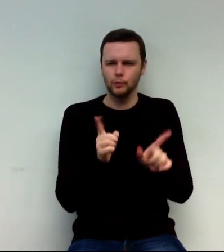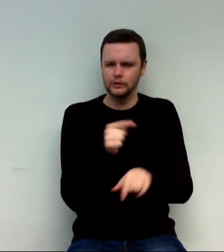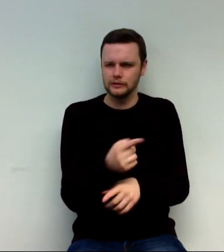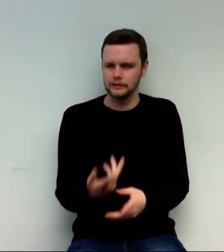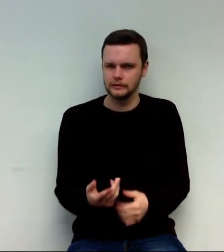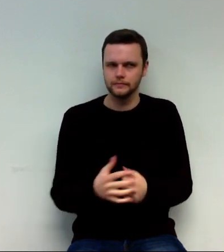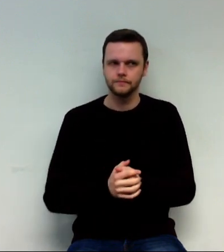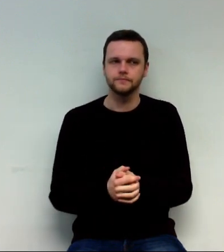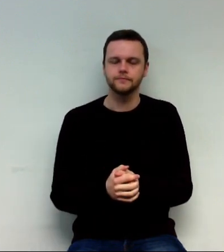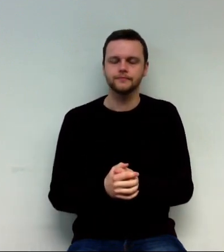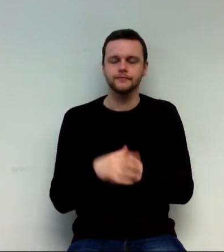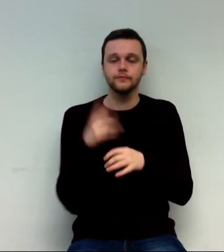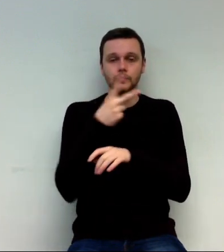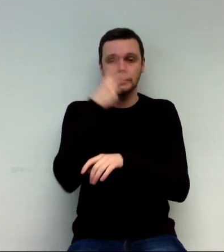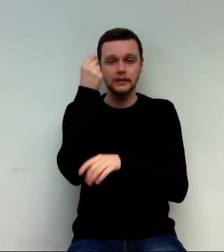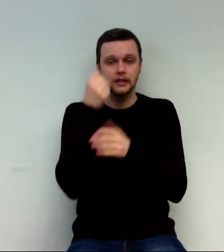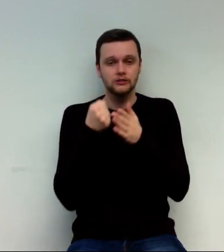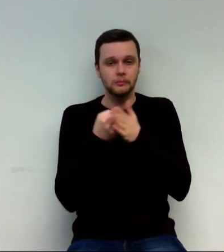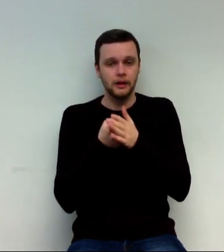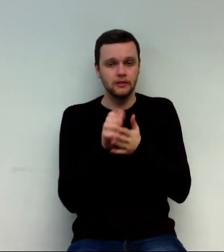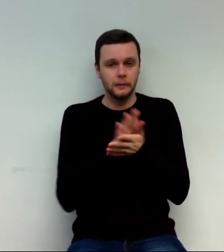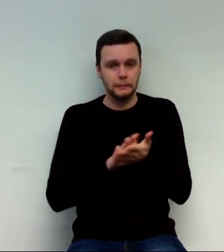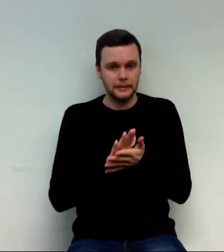sensory barrier is